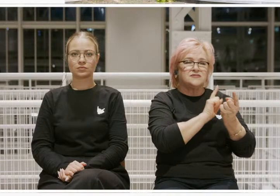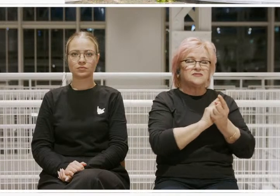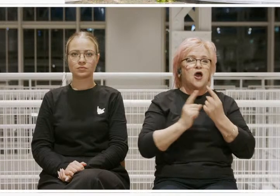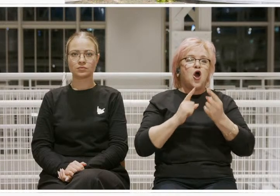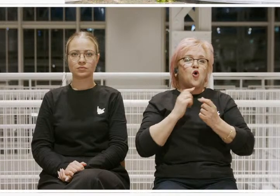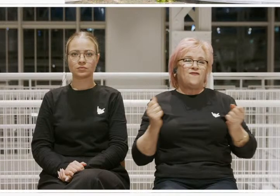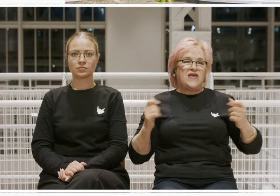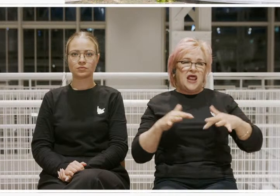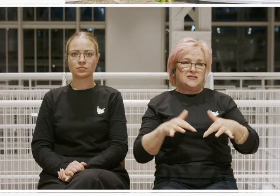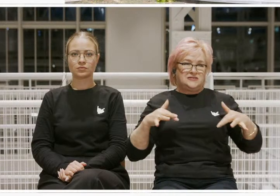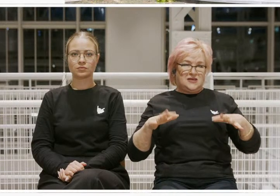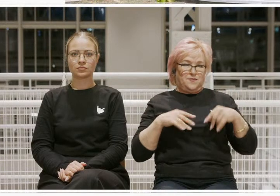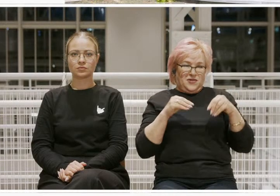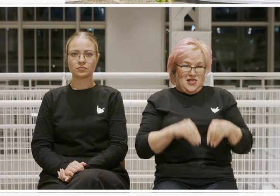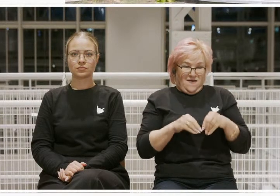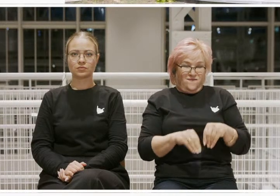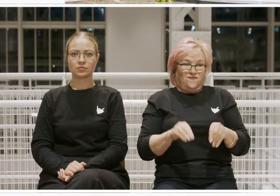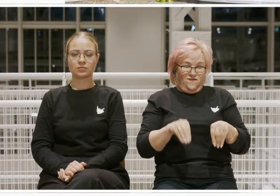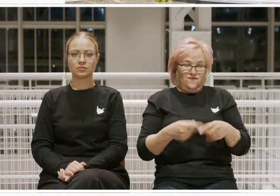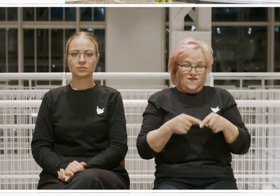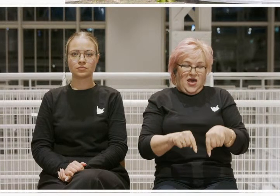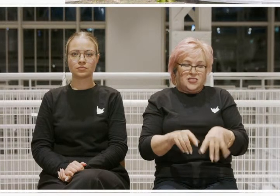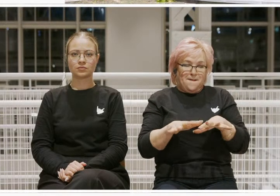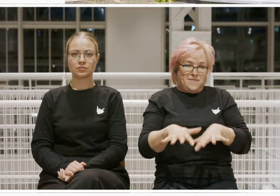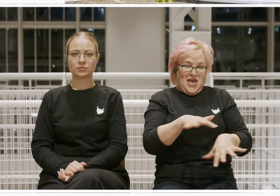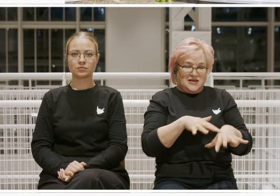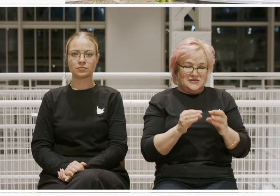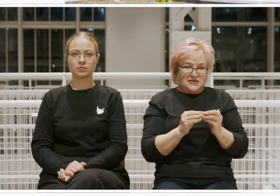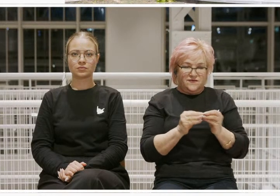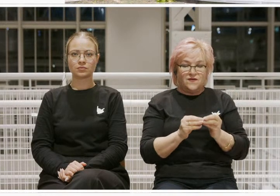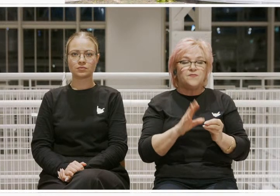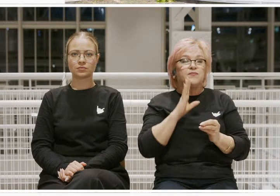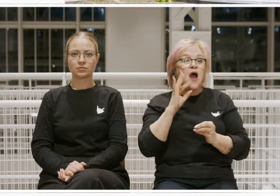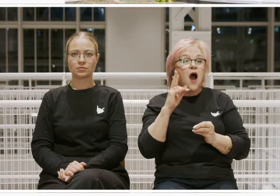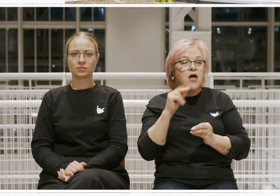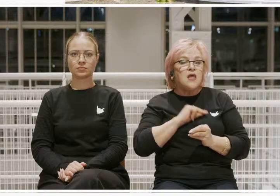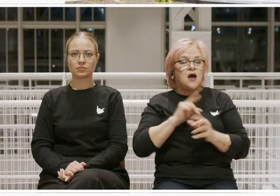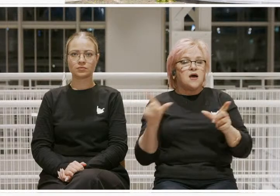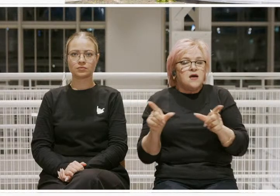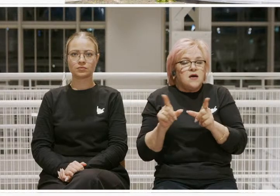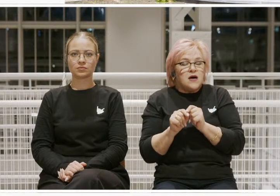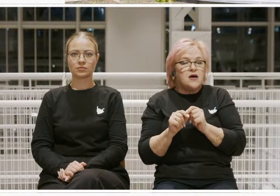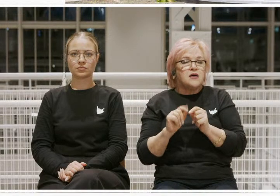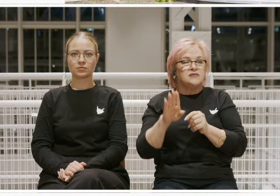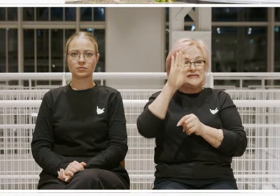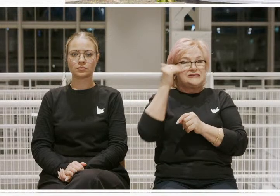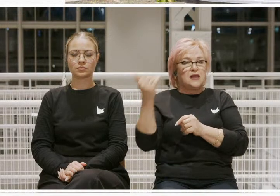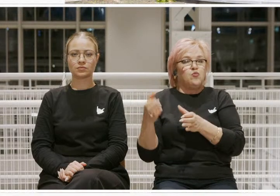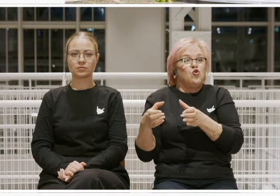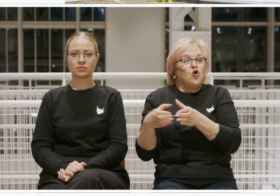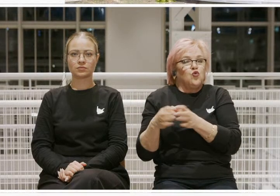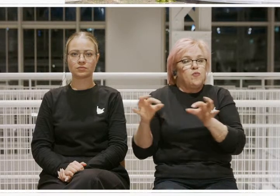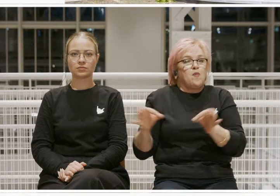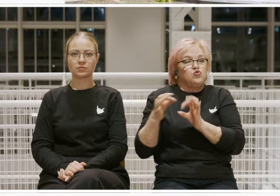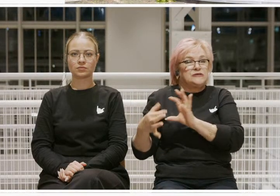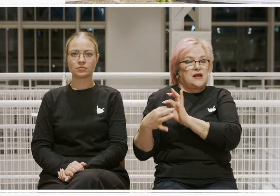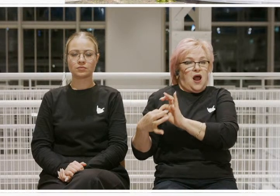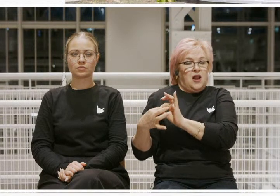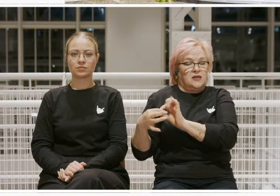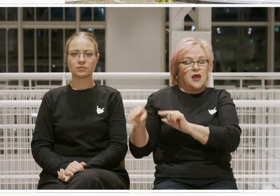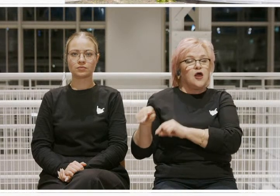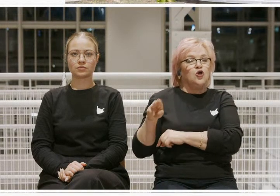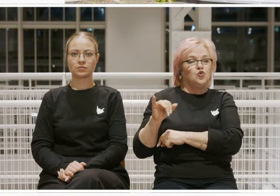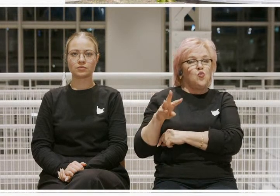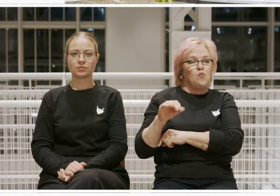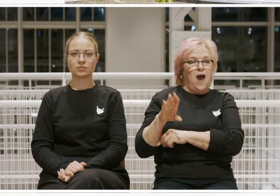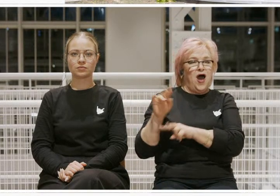with Istanbul-based musicians called Tümata. Their practice is based on